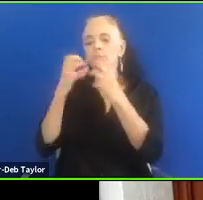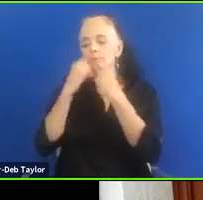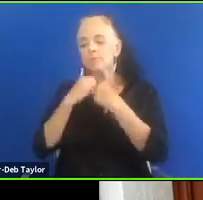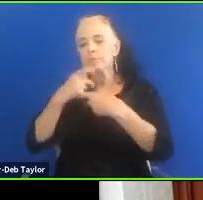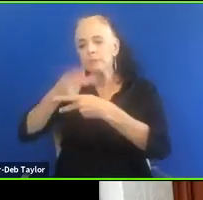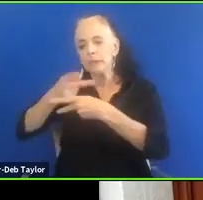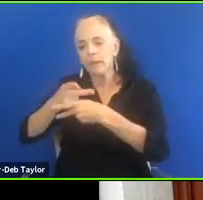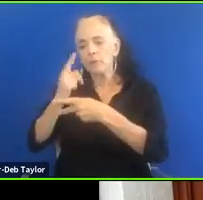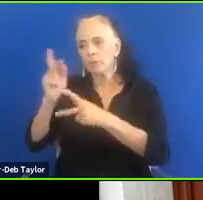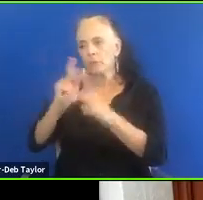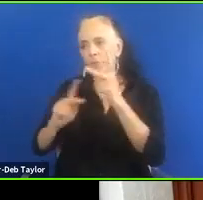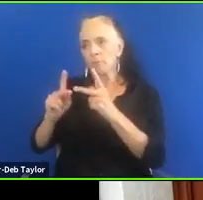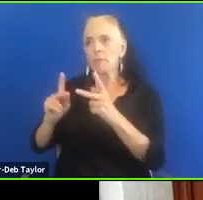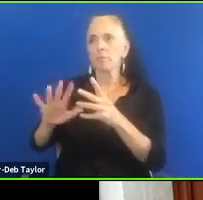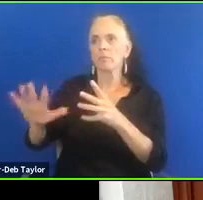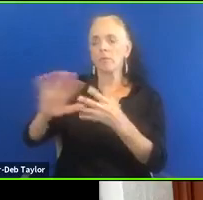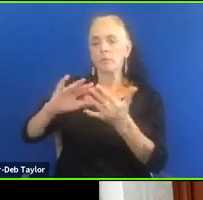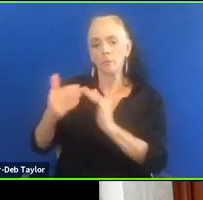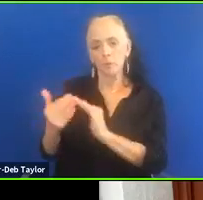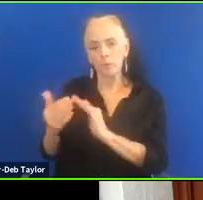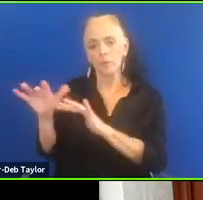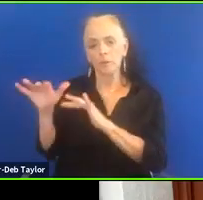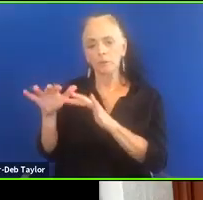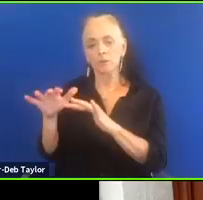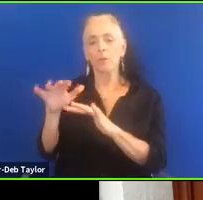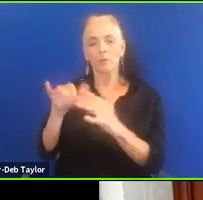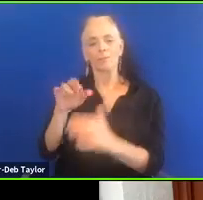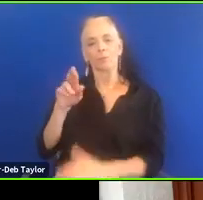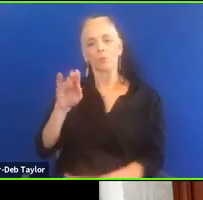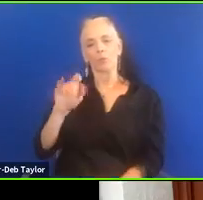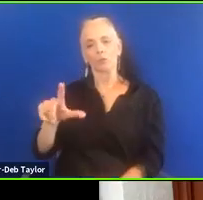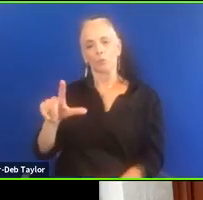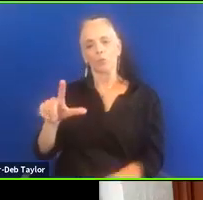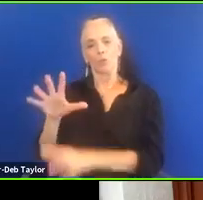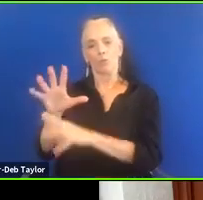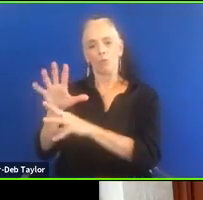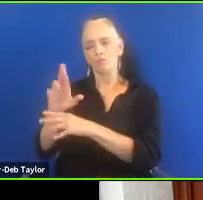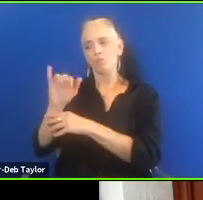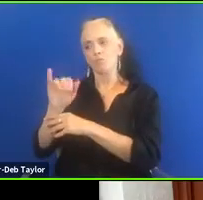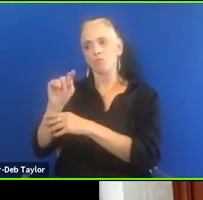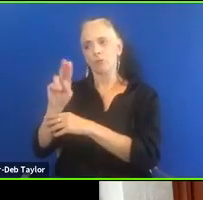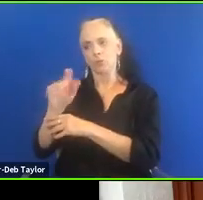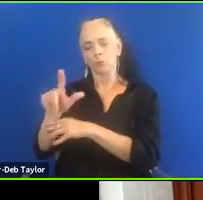to me, that's the kind of sort of ritual that that personally